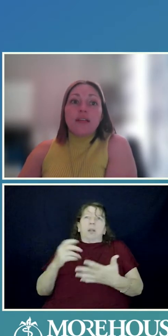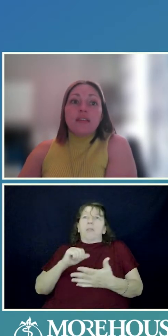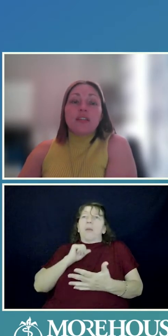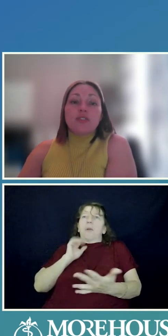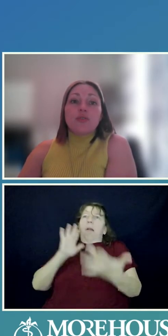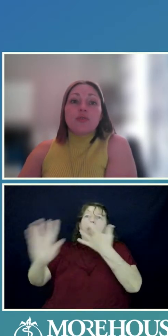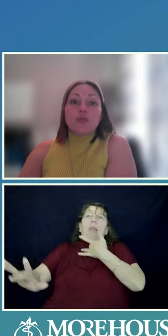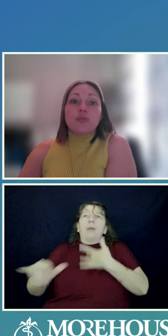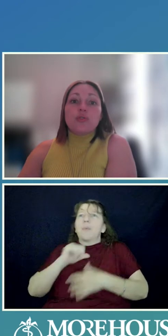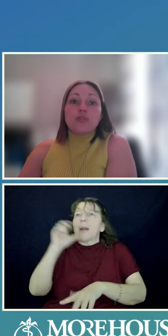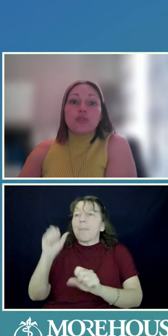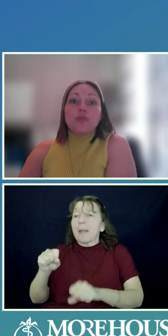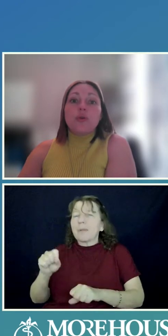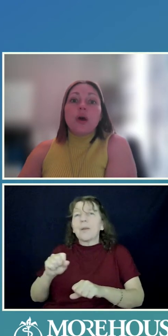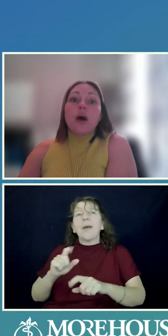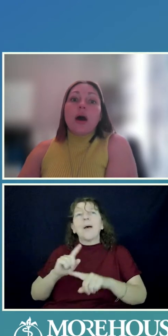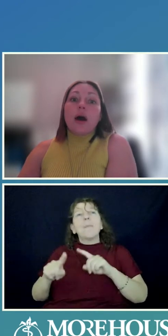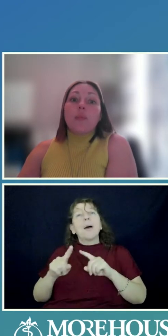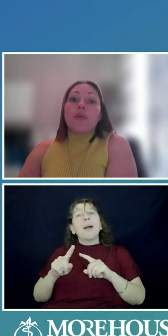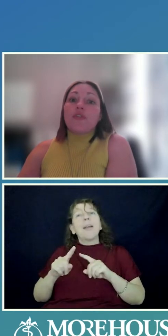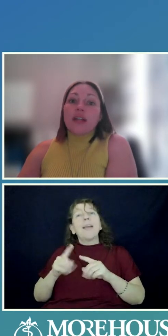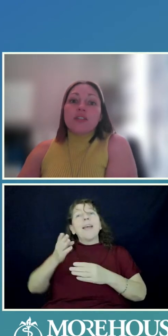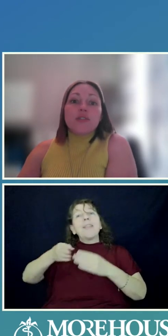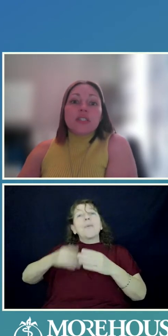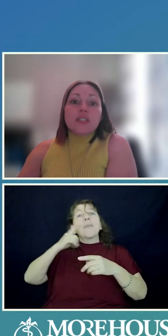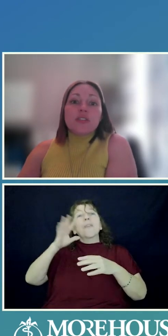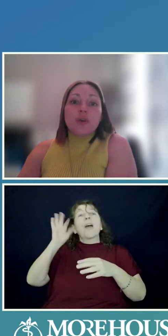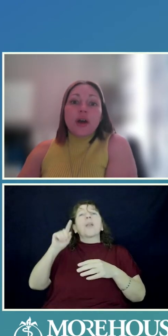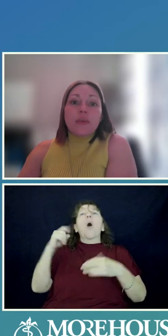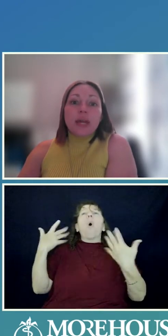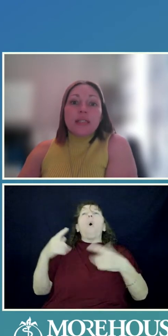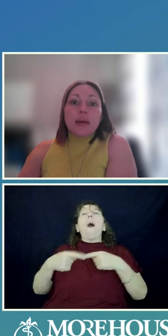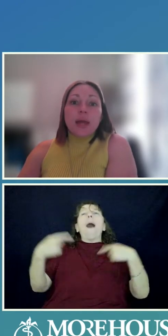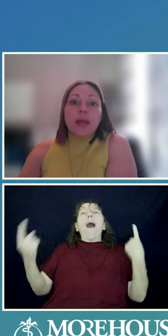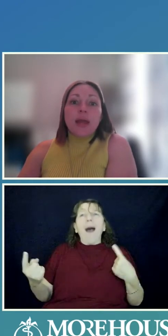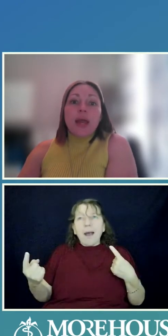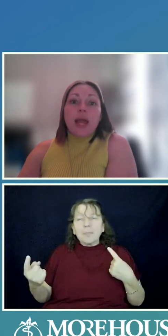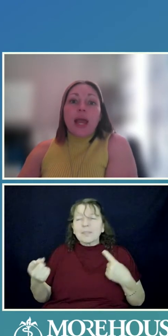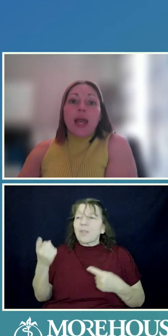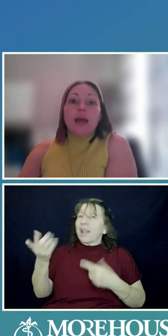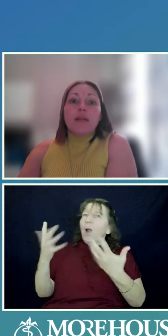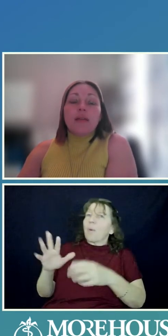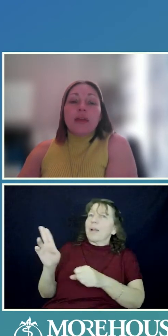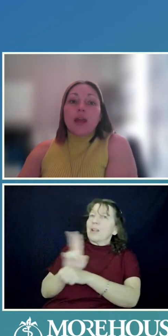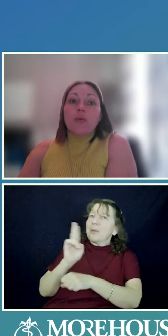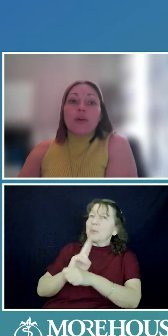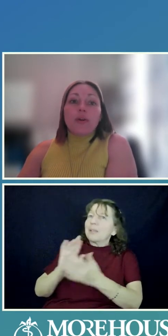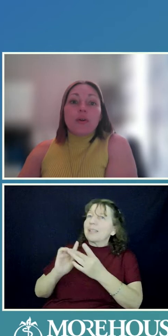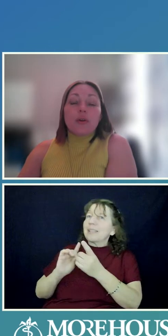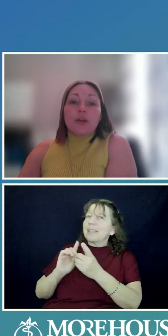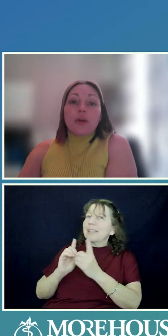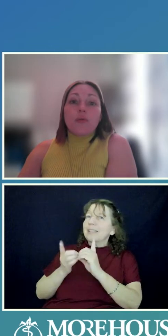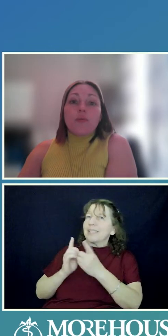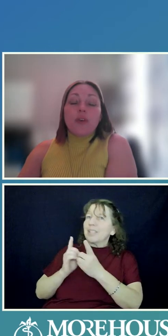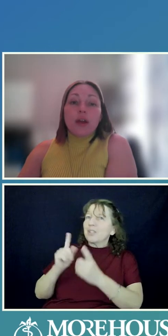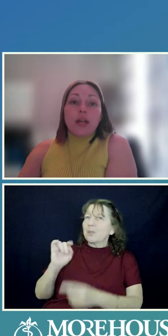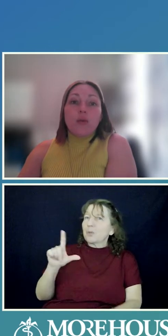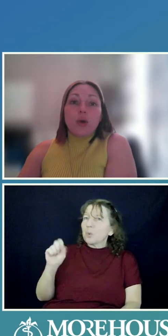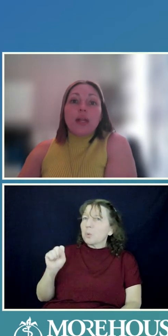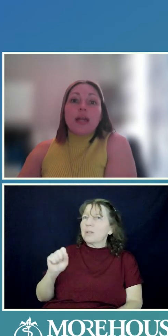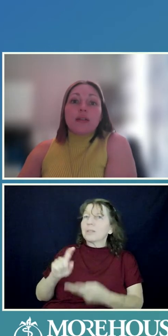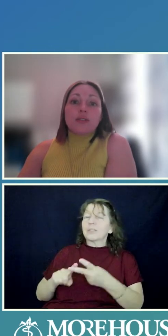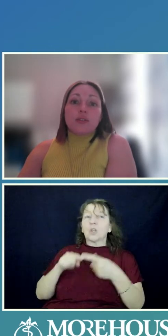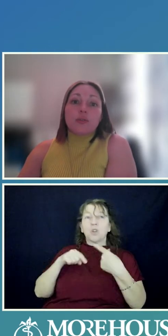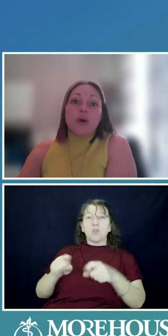utilizing digital tools to provide services throughout the pandemic. and they were,